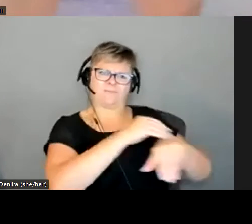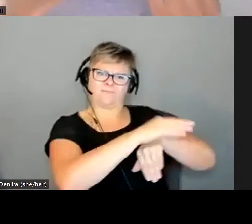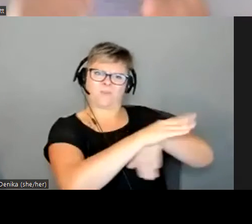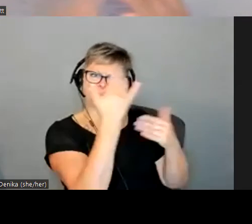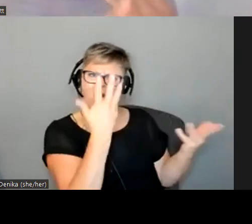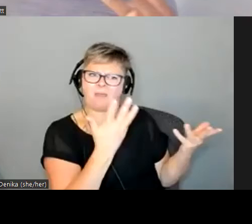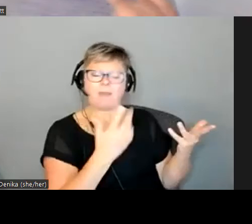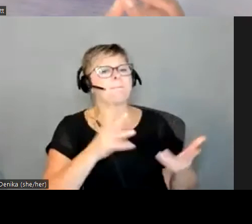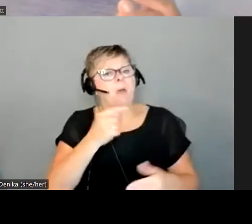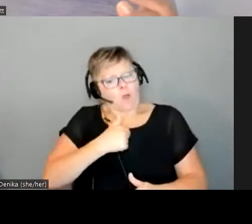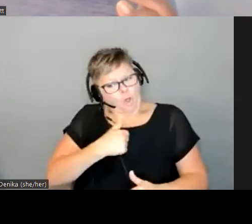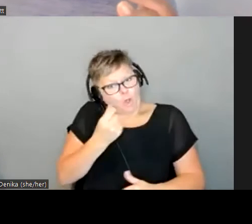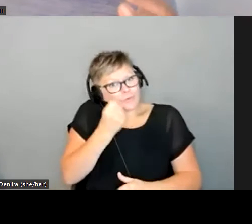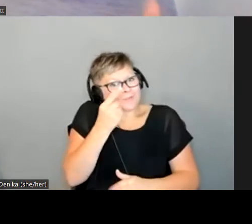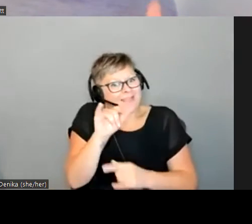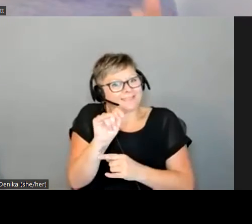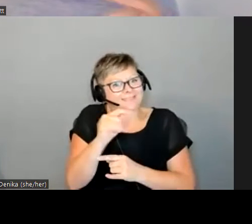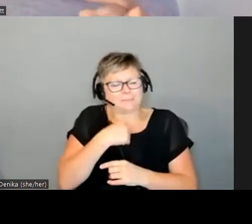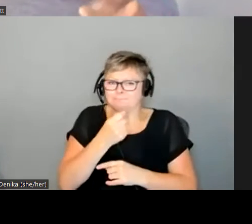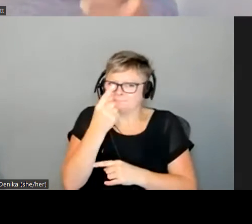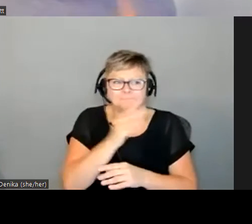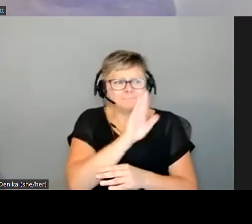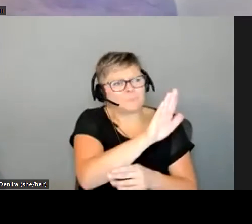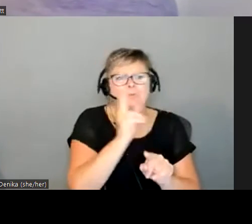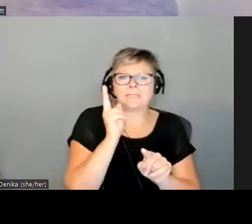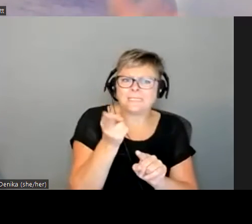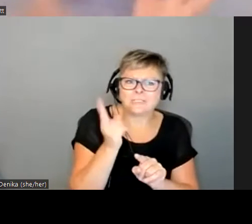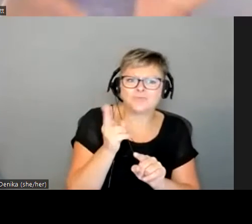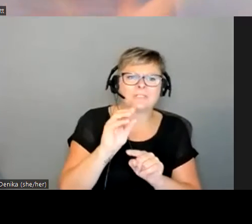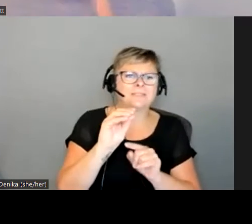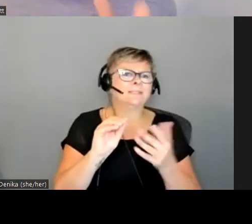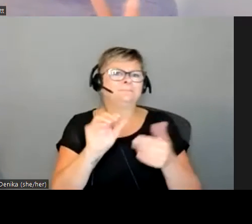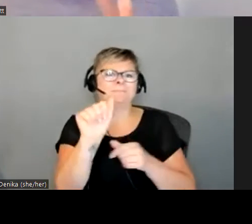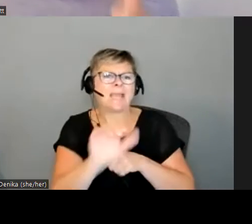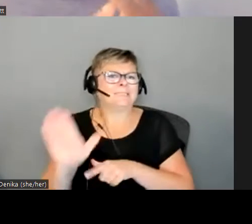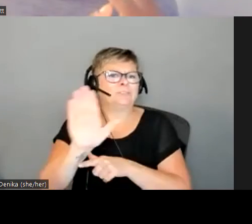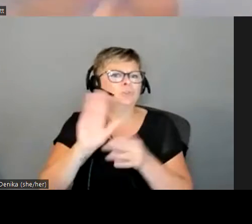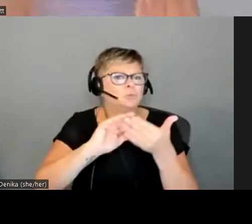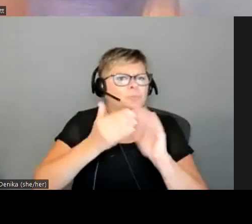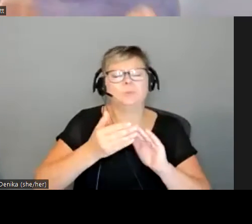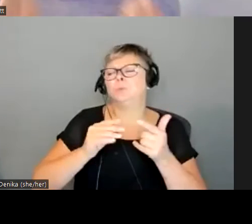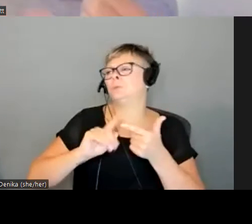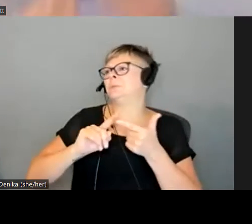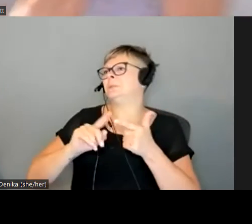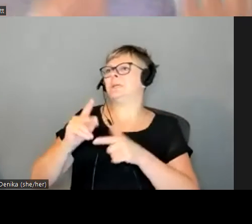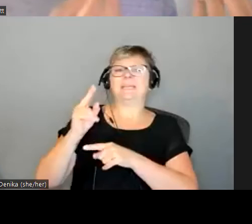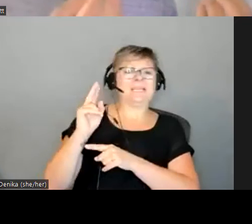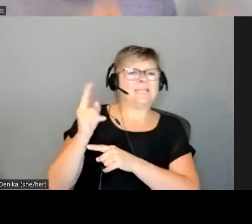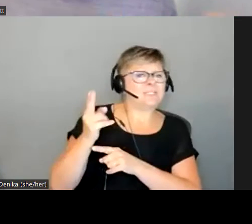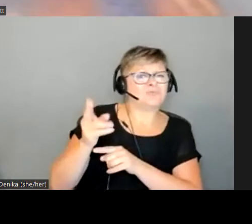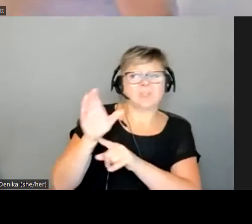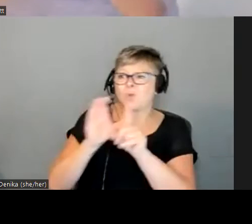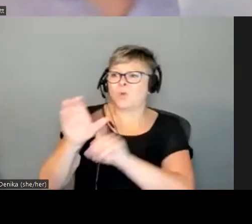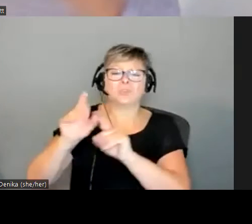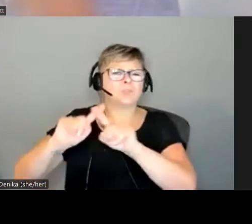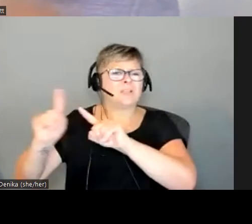understand, that there are histories in the Asian communities. There are histories in even cultural communities in